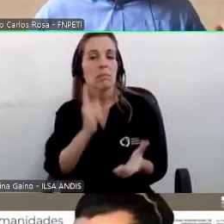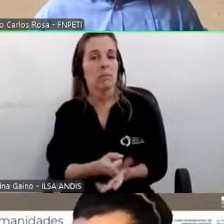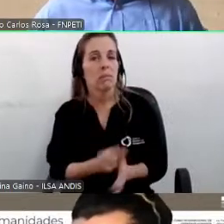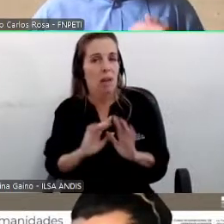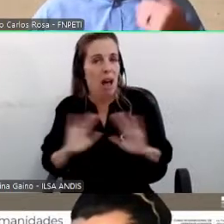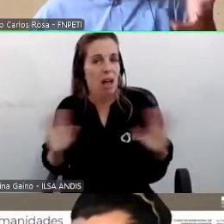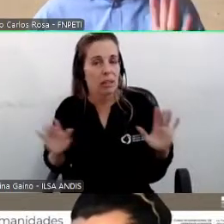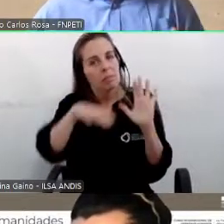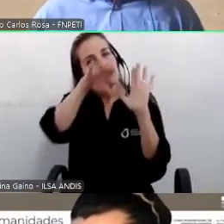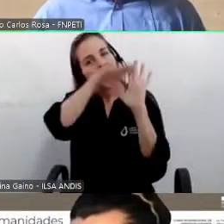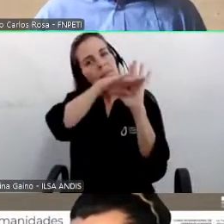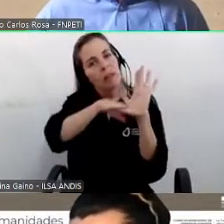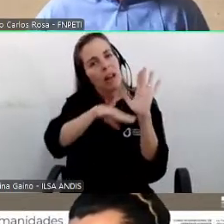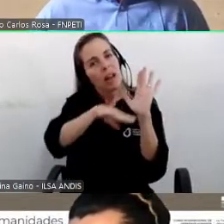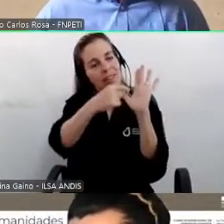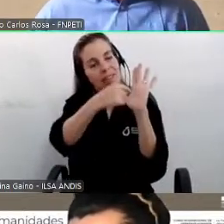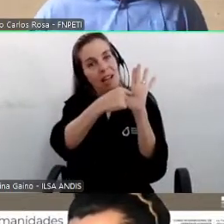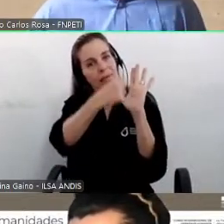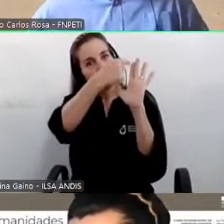everybody. No